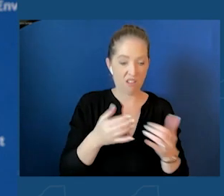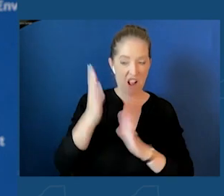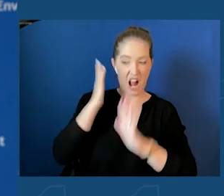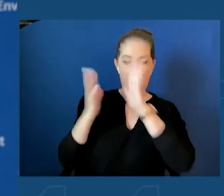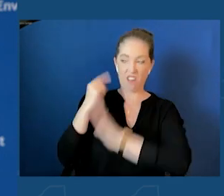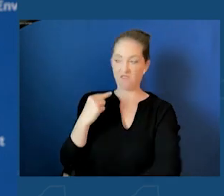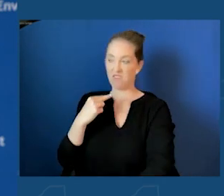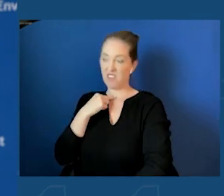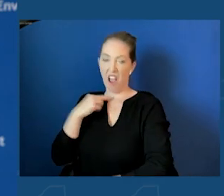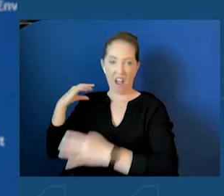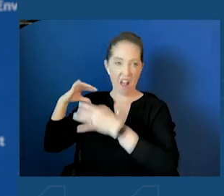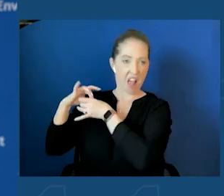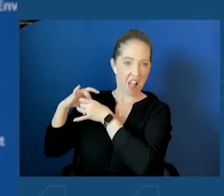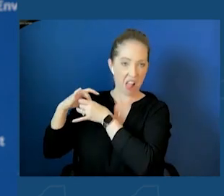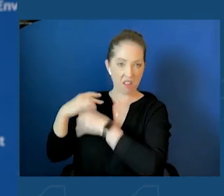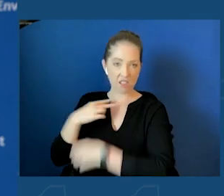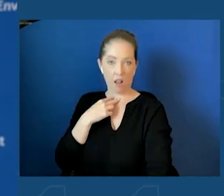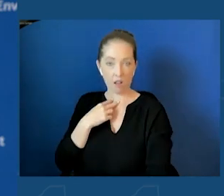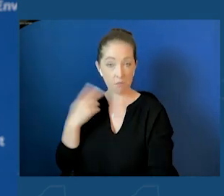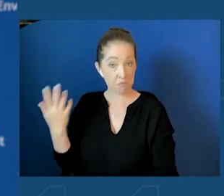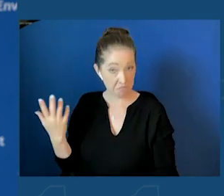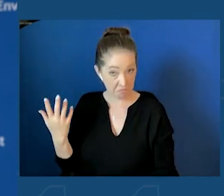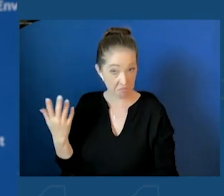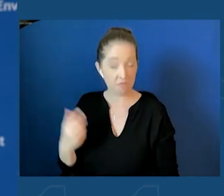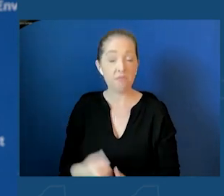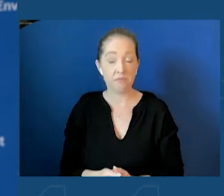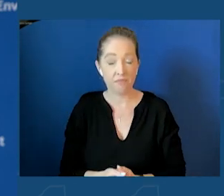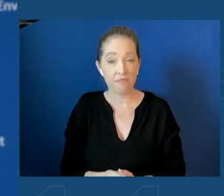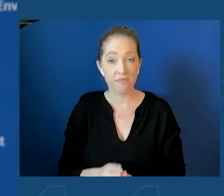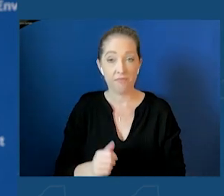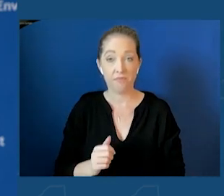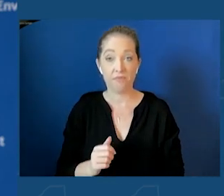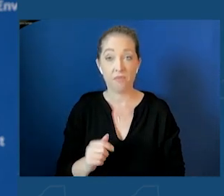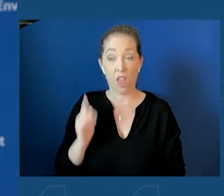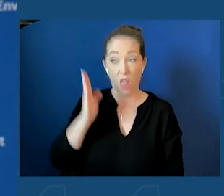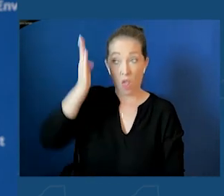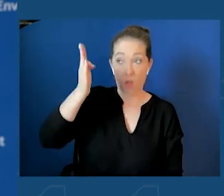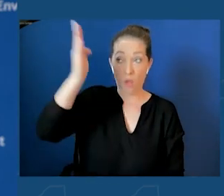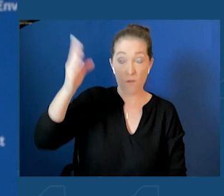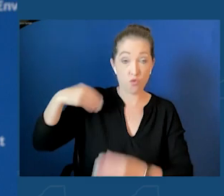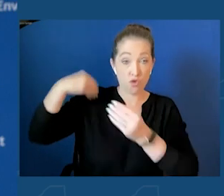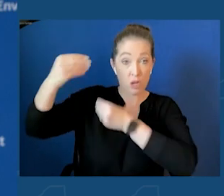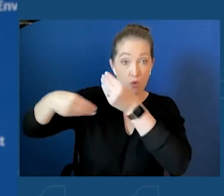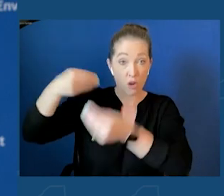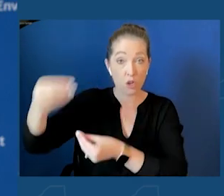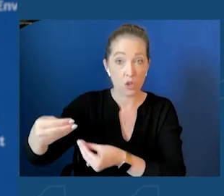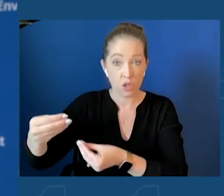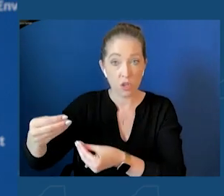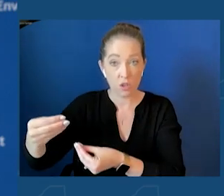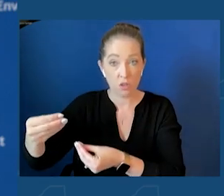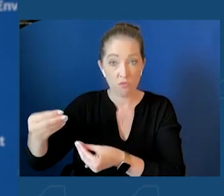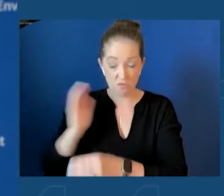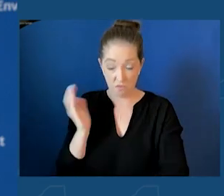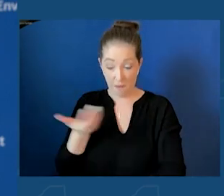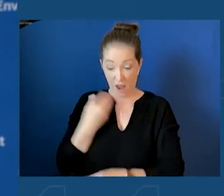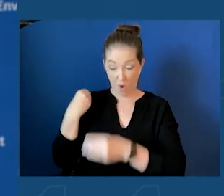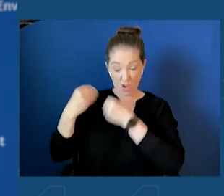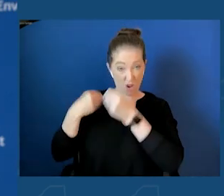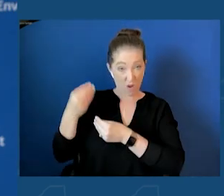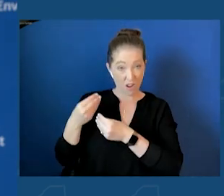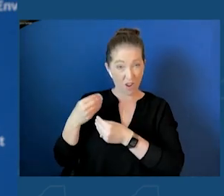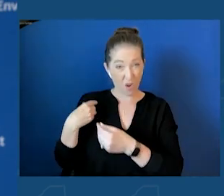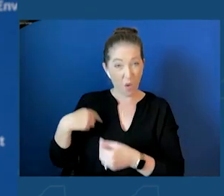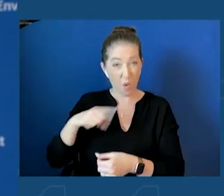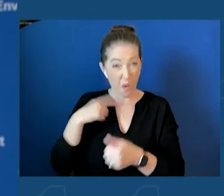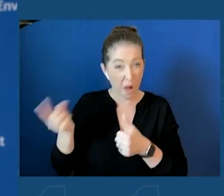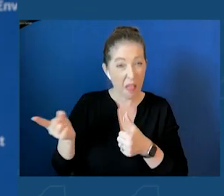Because our generation, the future generation sitting here, We're the first generation to really feel the effects